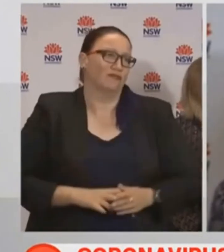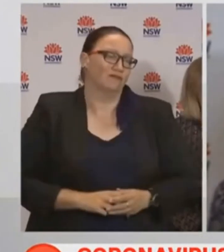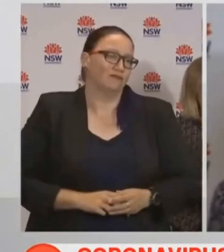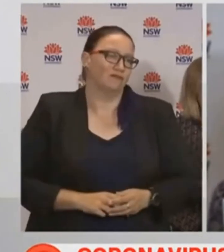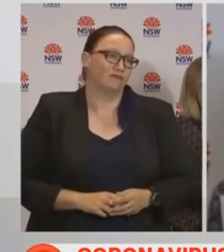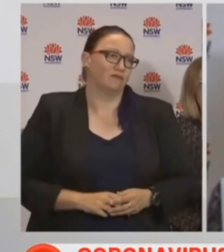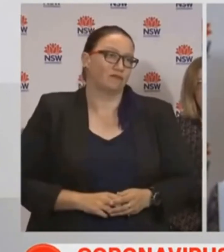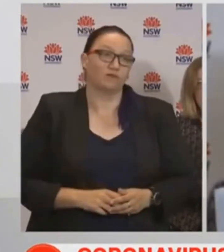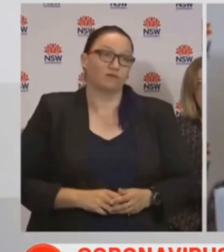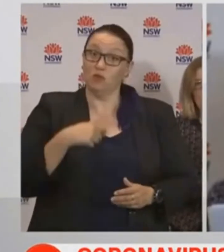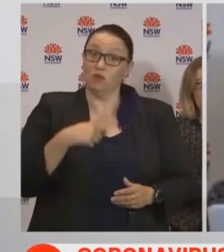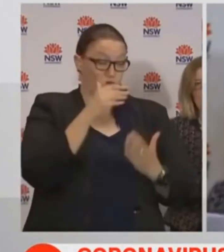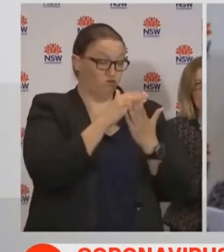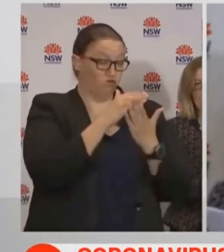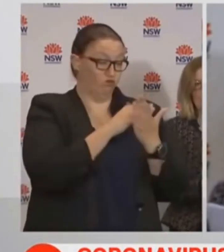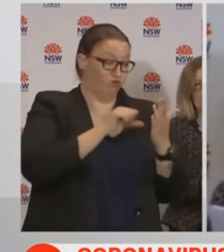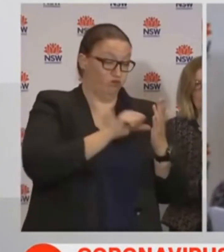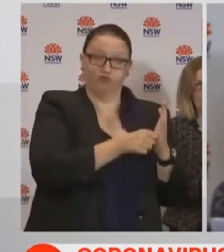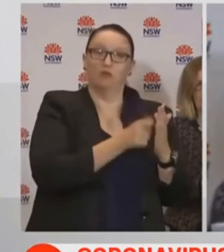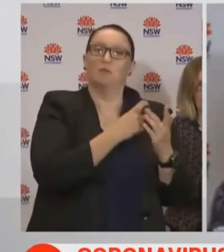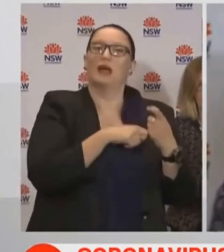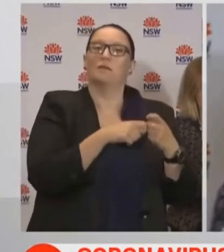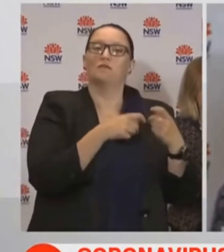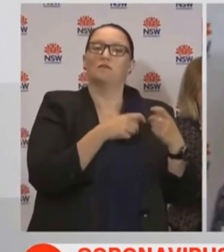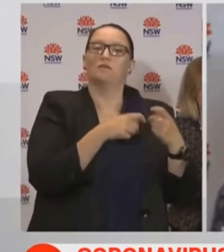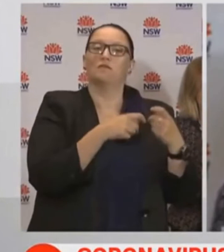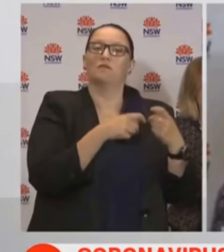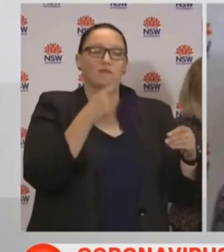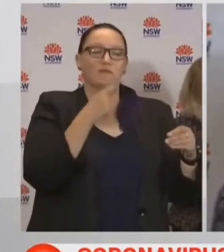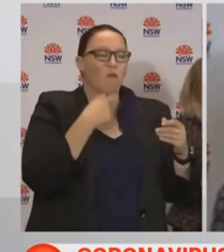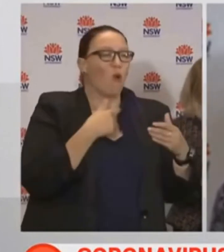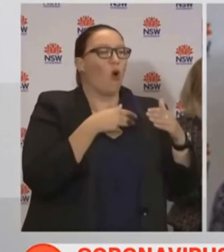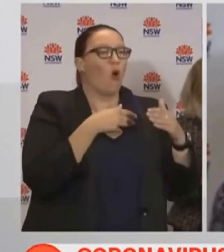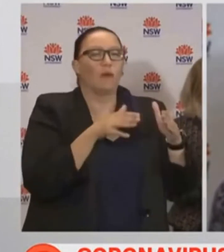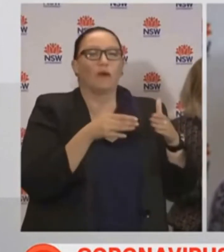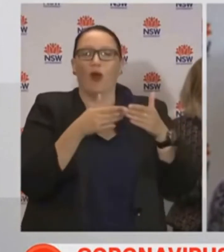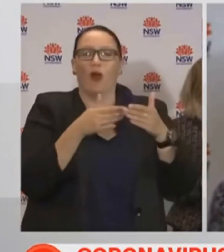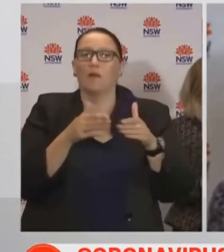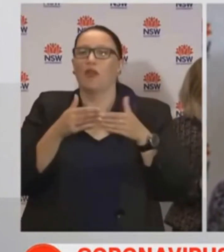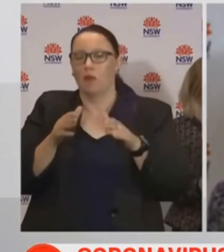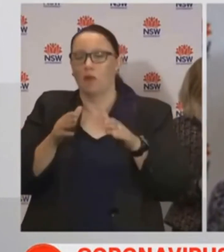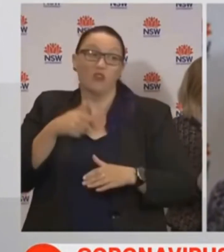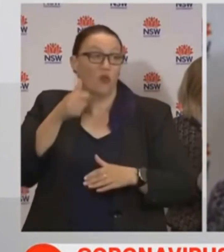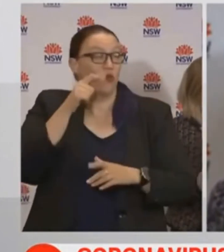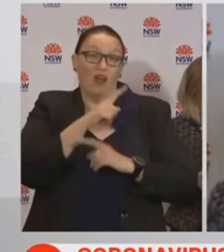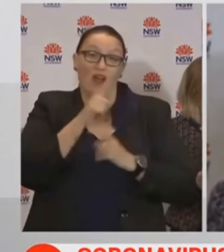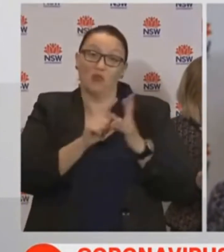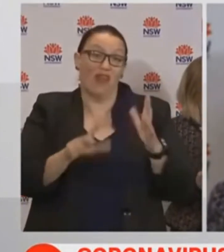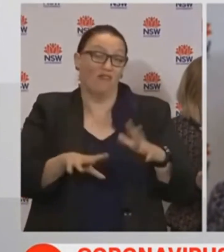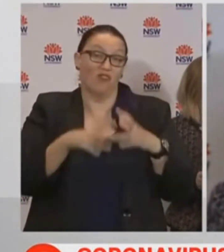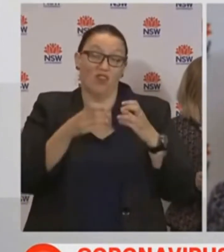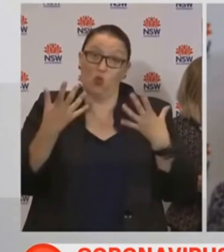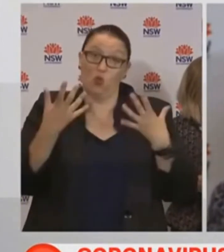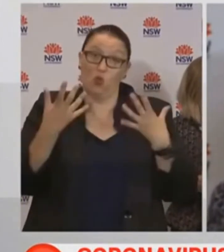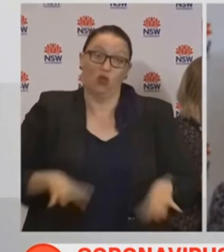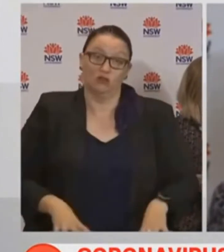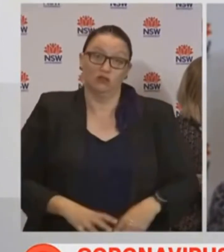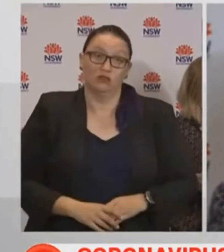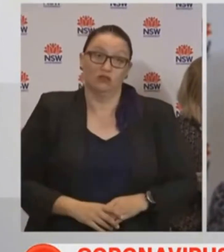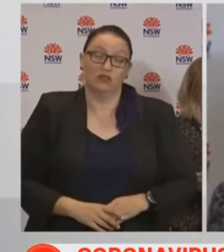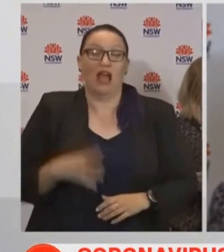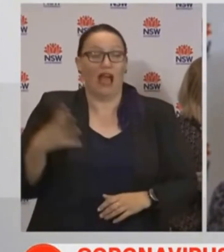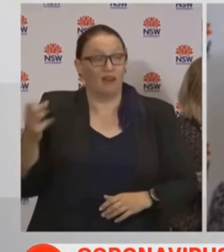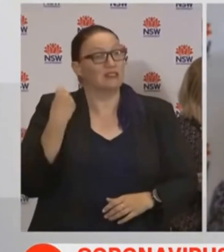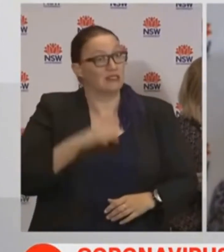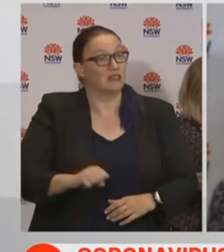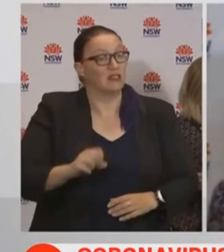people may not choose to do everything that they're allowed to do. At the end of the day, we also have to take our own personal responsibility and make